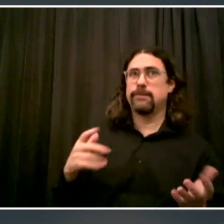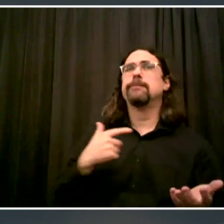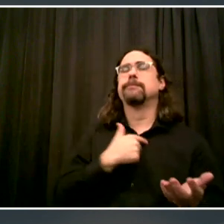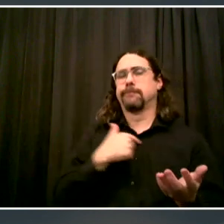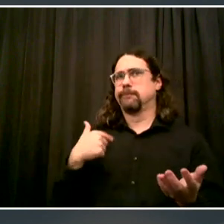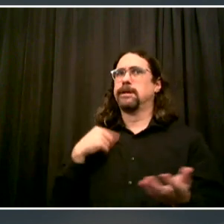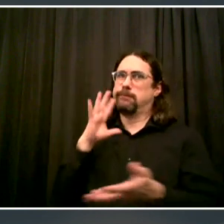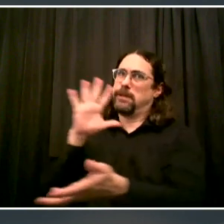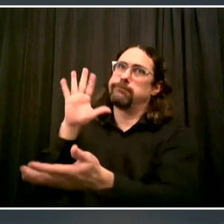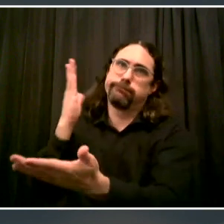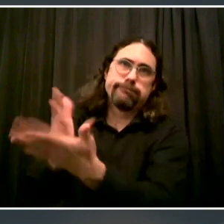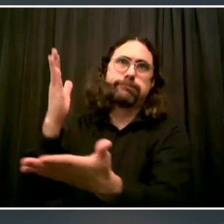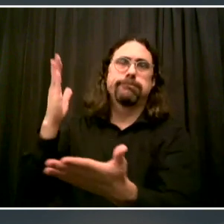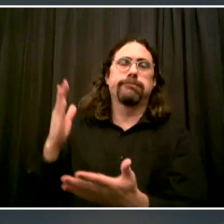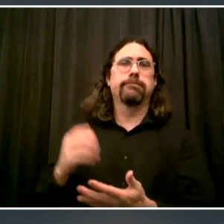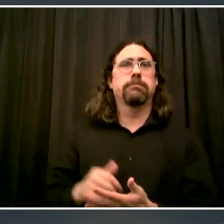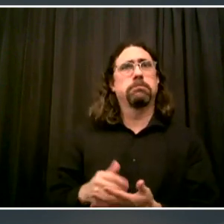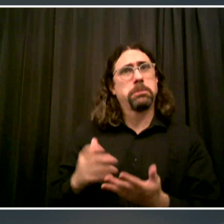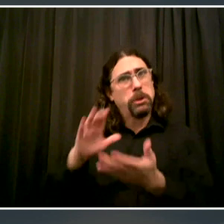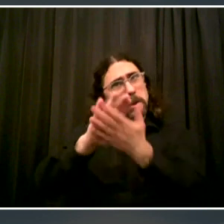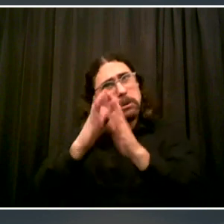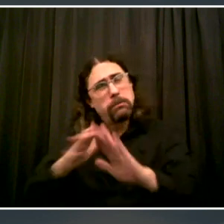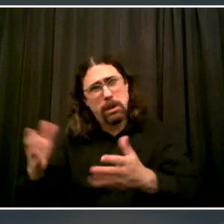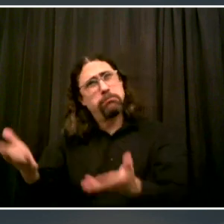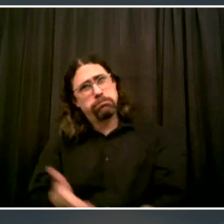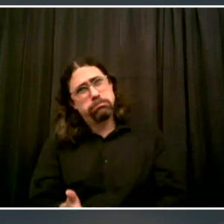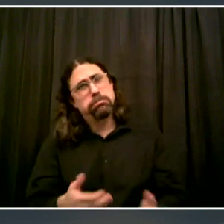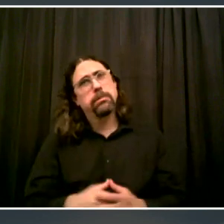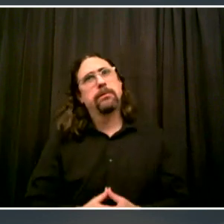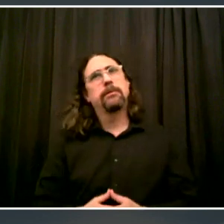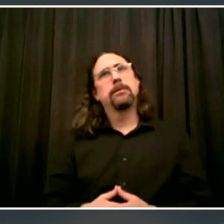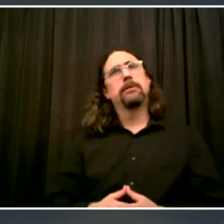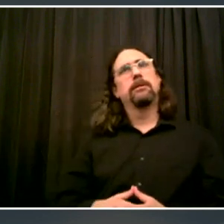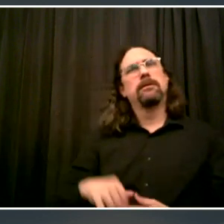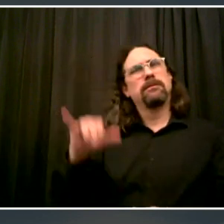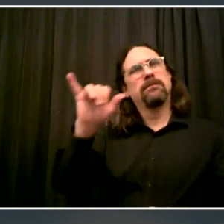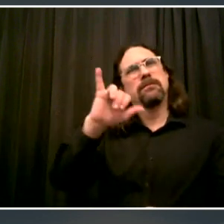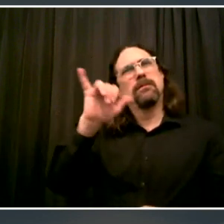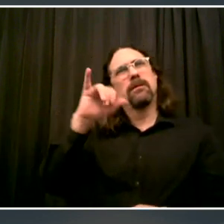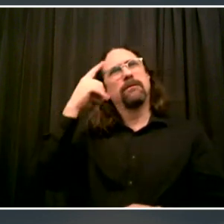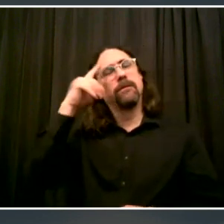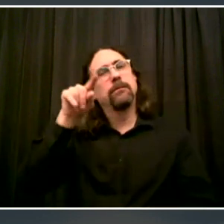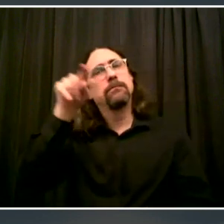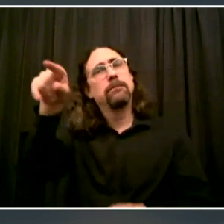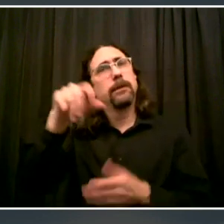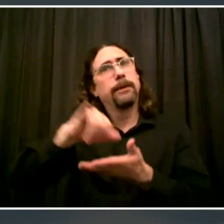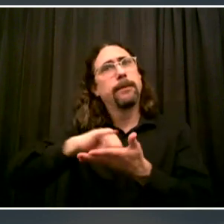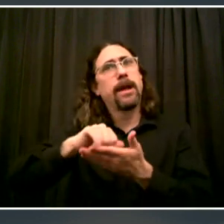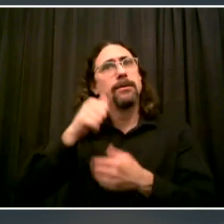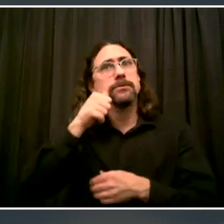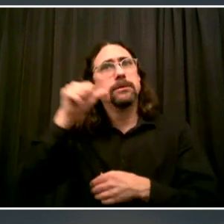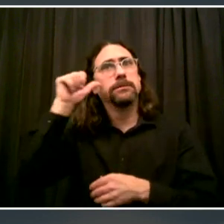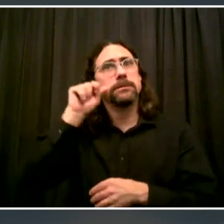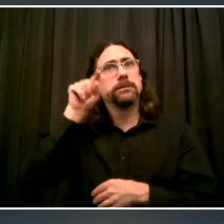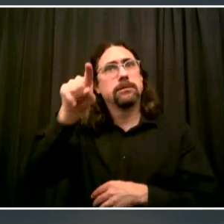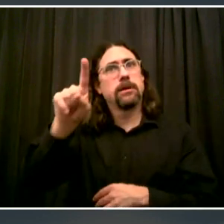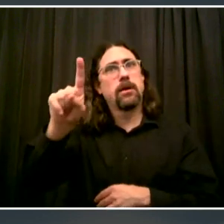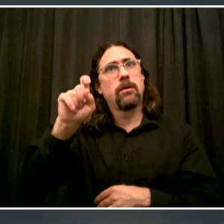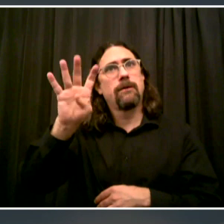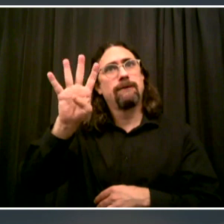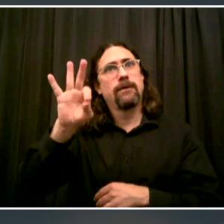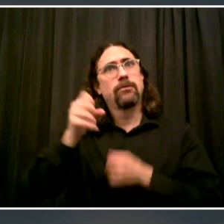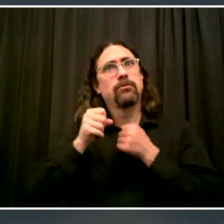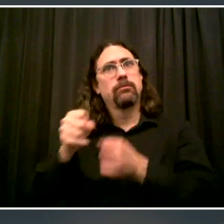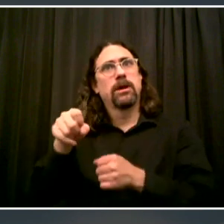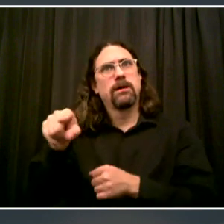to be there regardless. But they put out posters advertising that they were going to burn things down, that they were